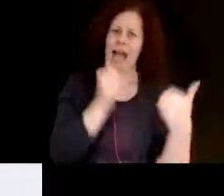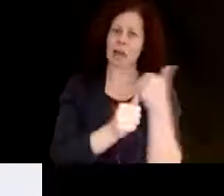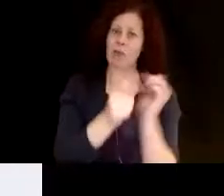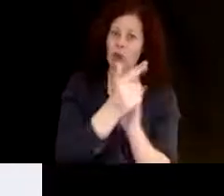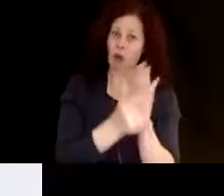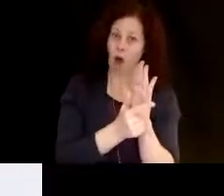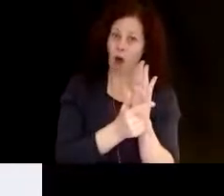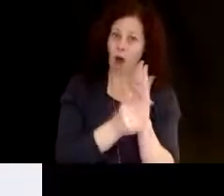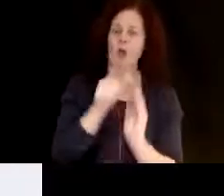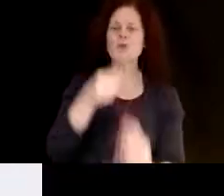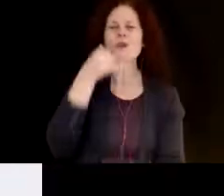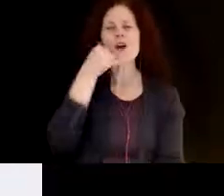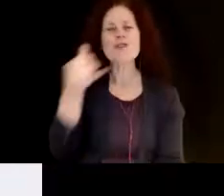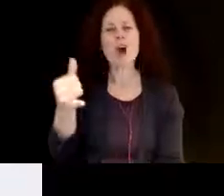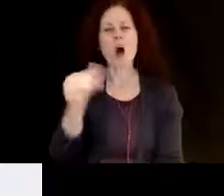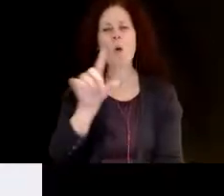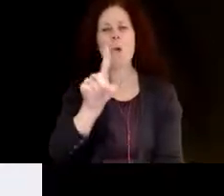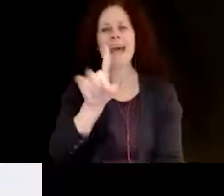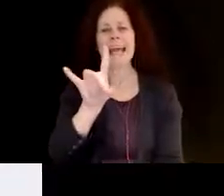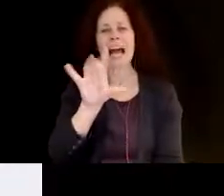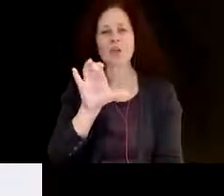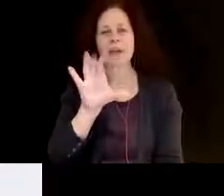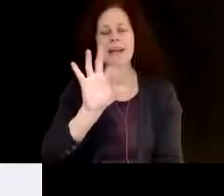the ADA National Network at